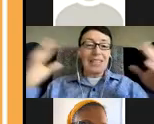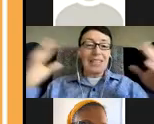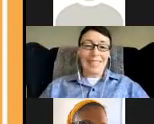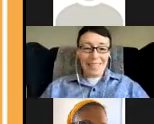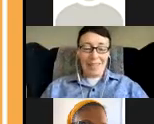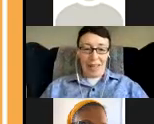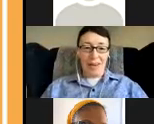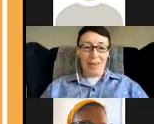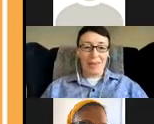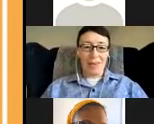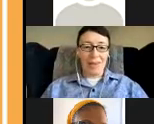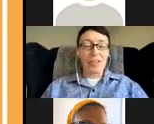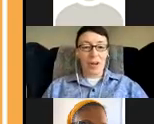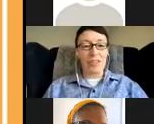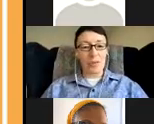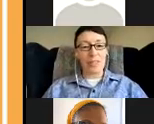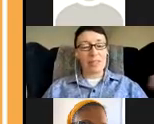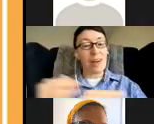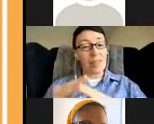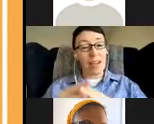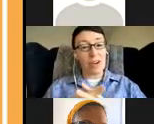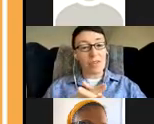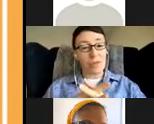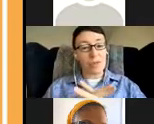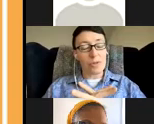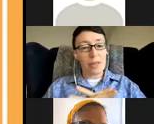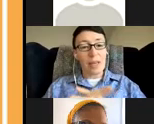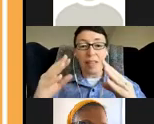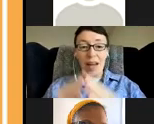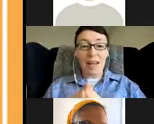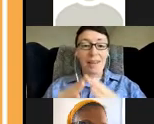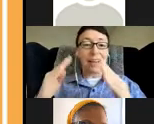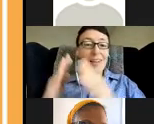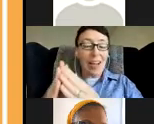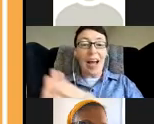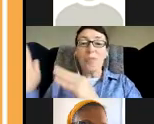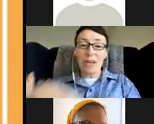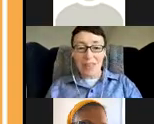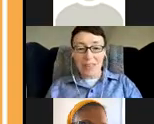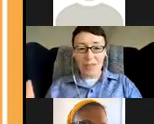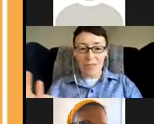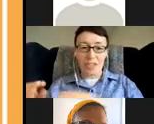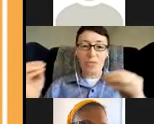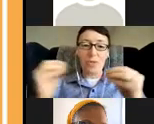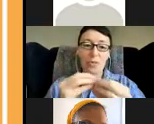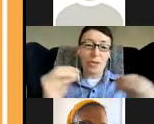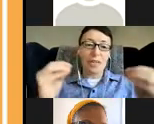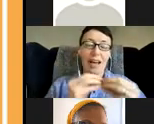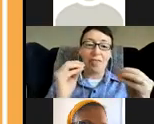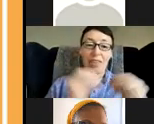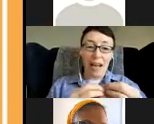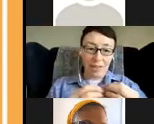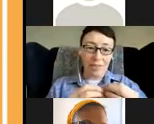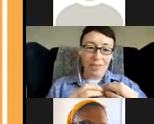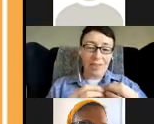can see then the consequences of that crossroads. That had we gone the other direction, we would